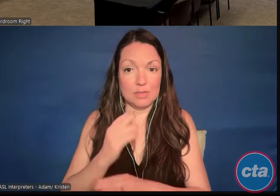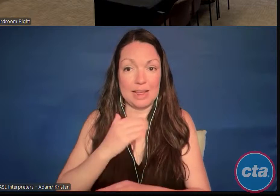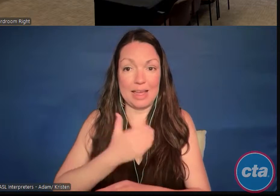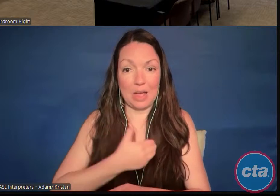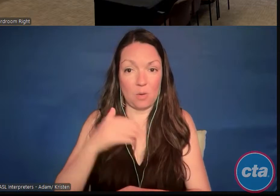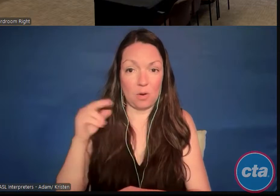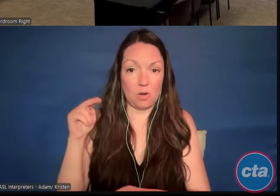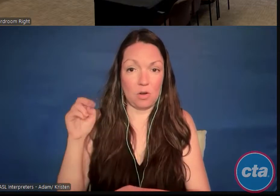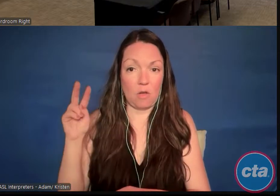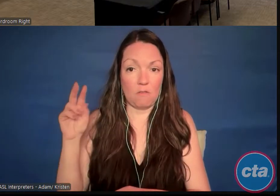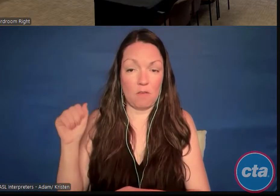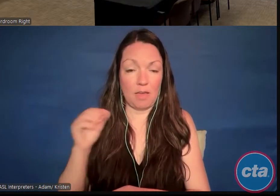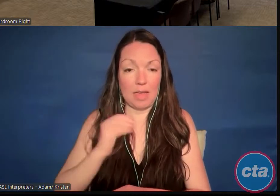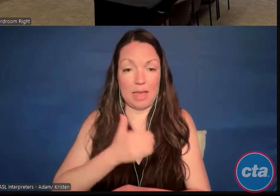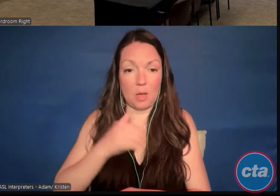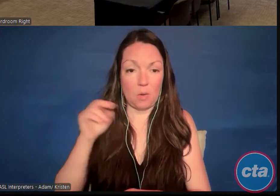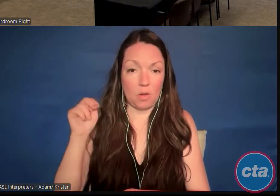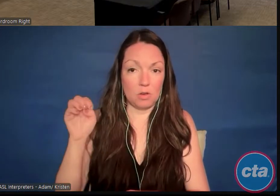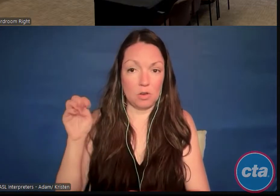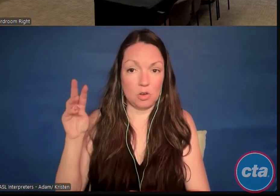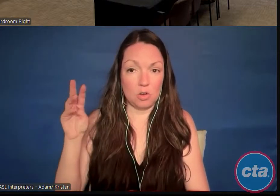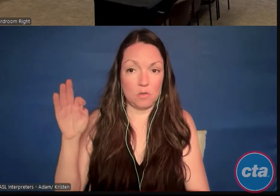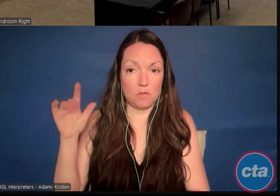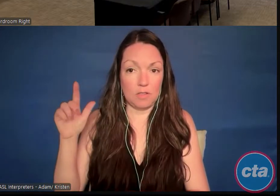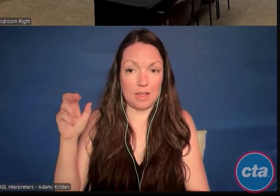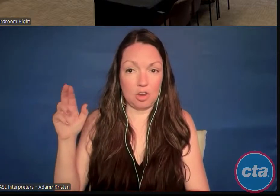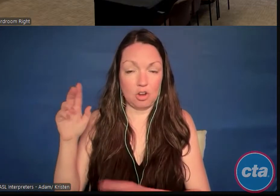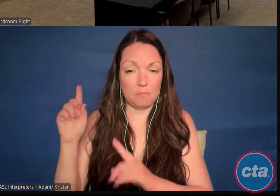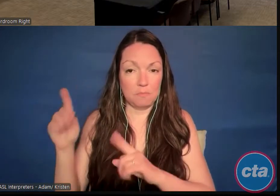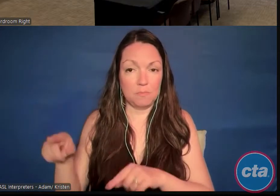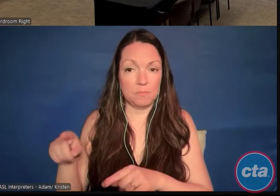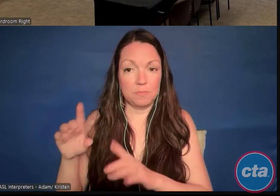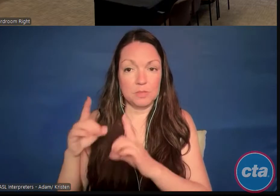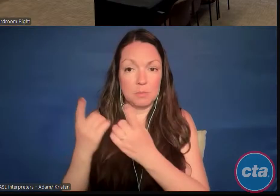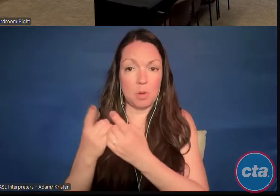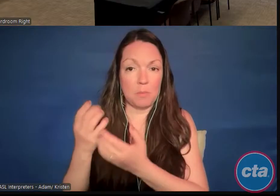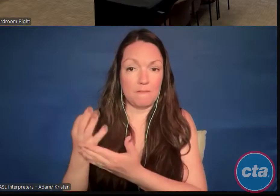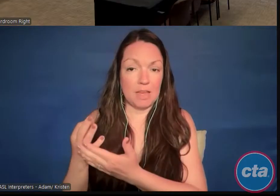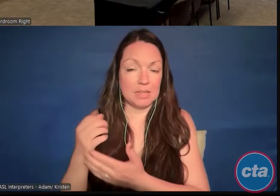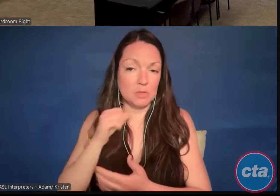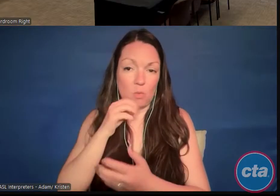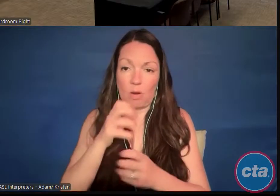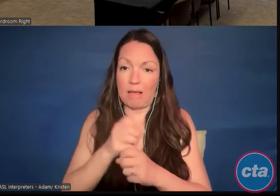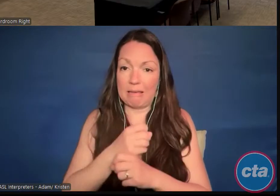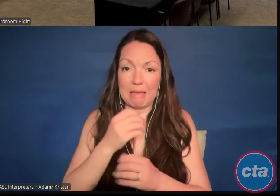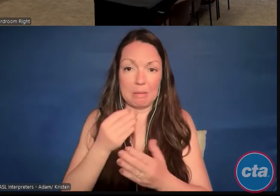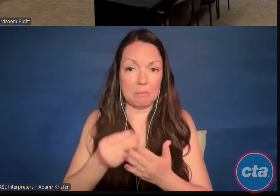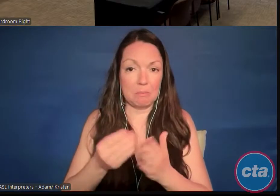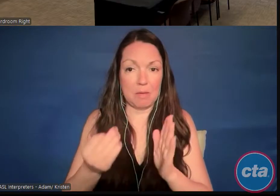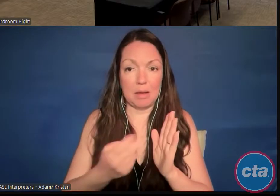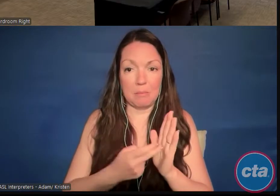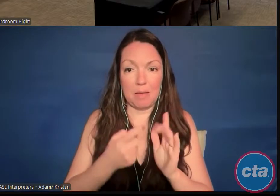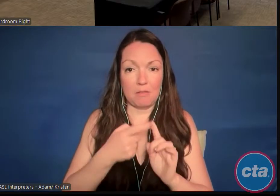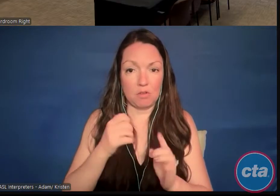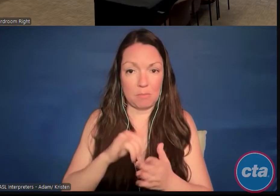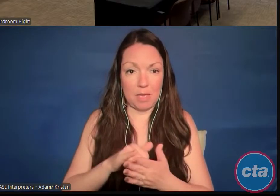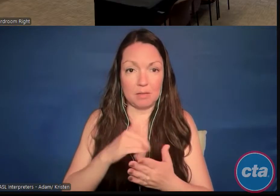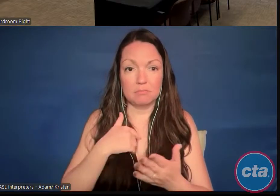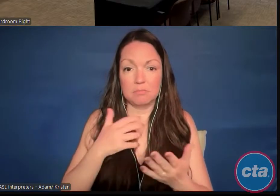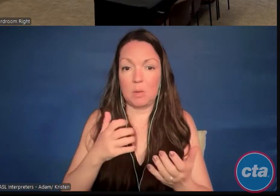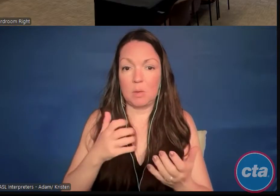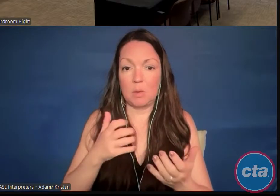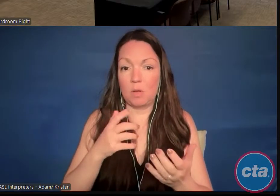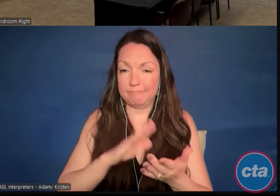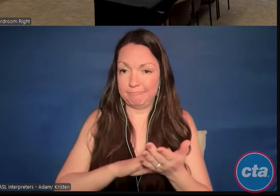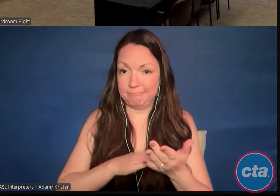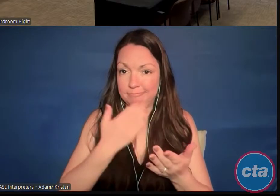and New Flyers are just going to Department of Finance. Nowhere in that report says we're getting money back from that. So I do want to commend her for